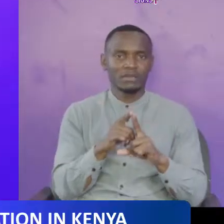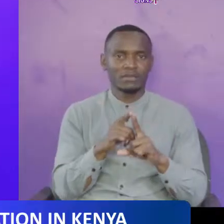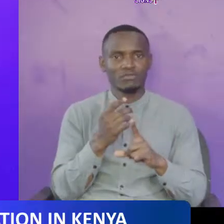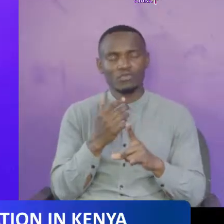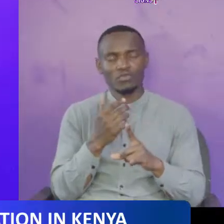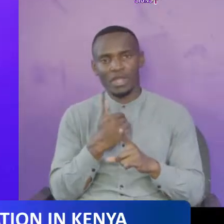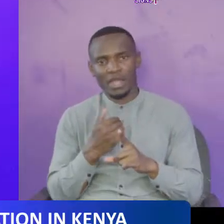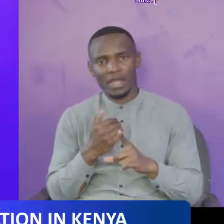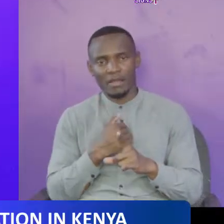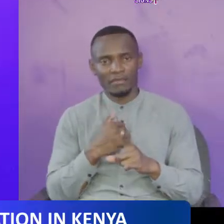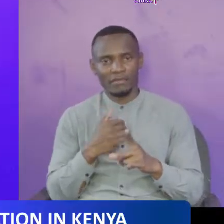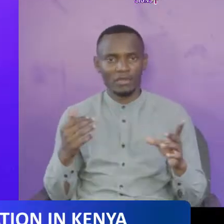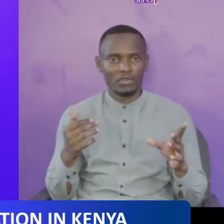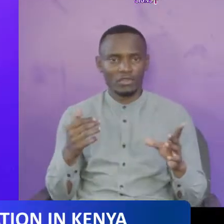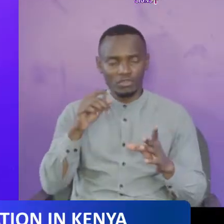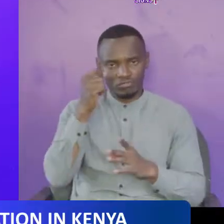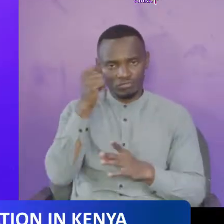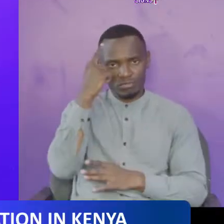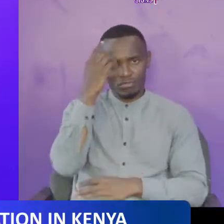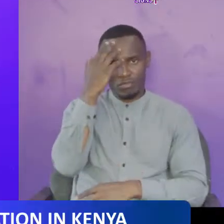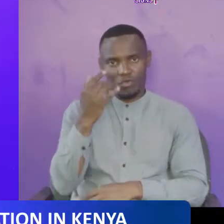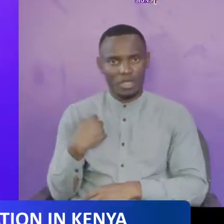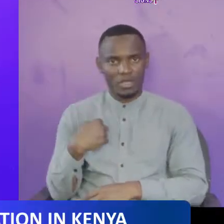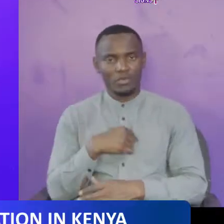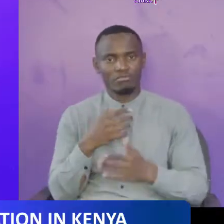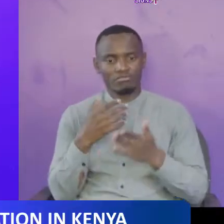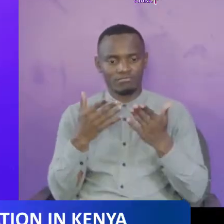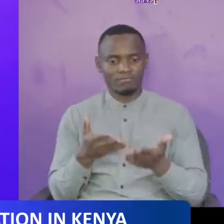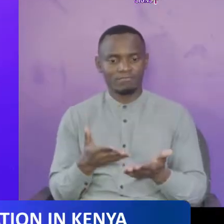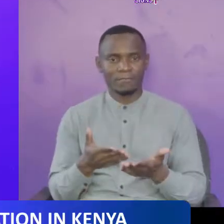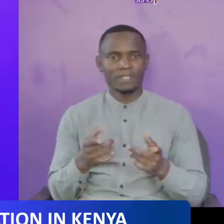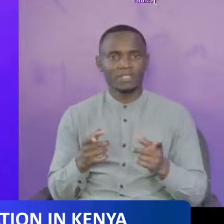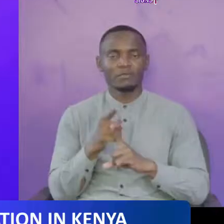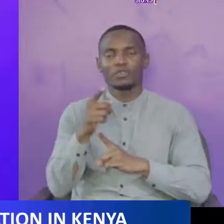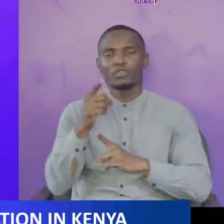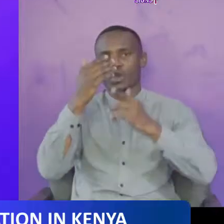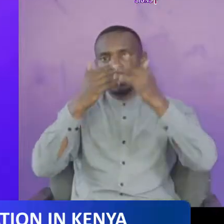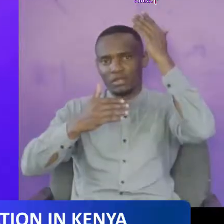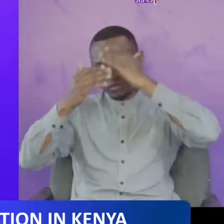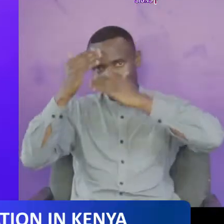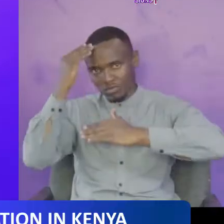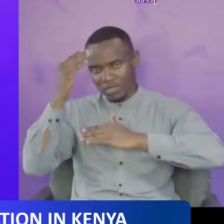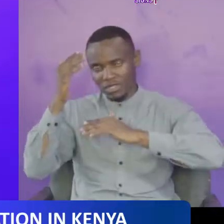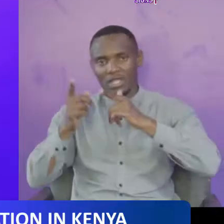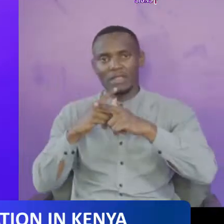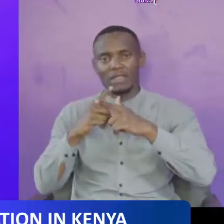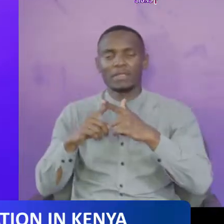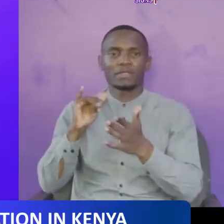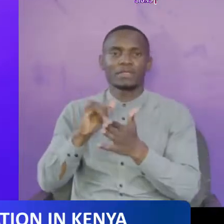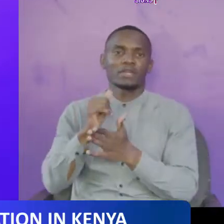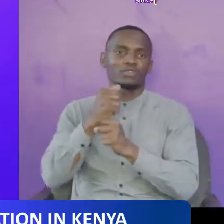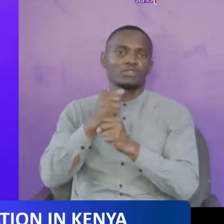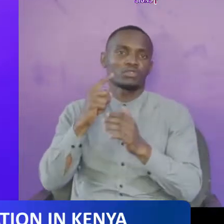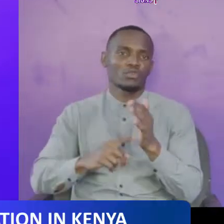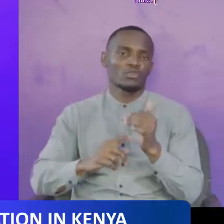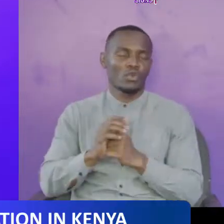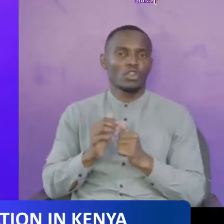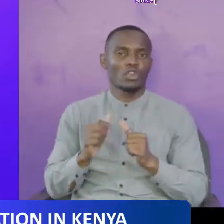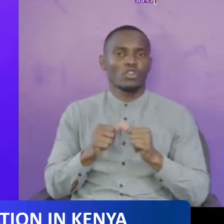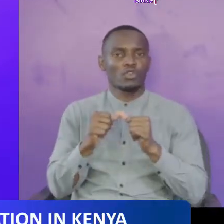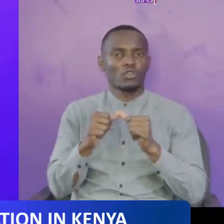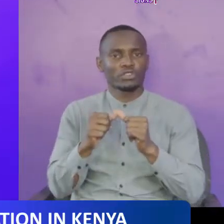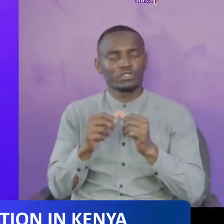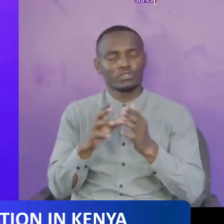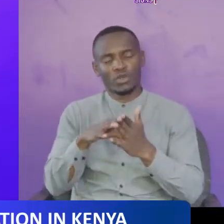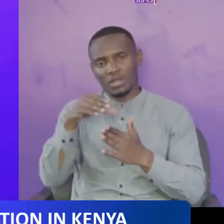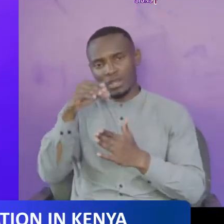here. But there's that aspect of you are in campus, and it will also keep on unfolding. Like we said, you